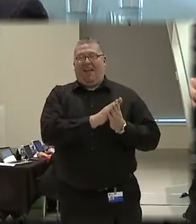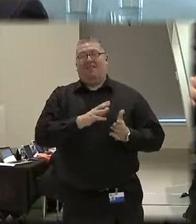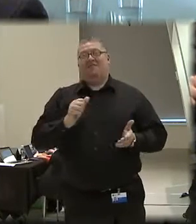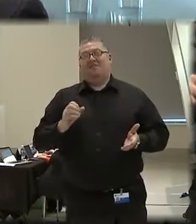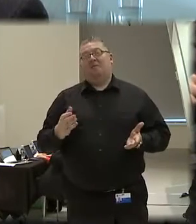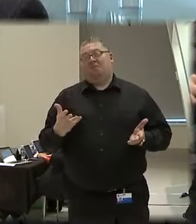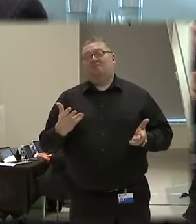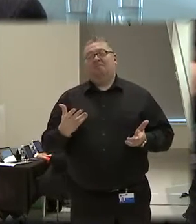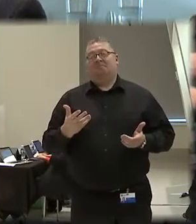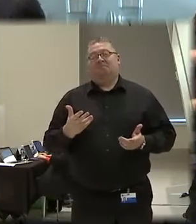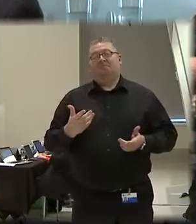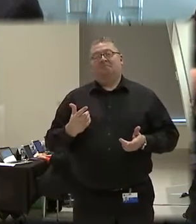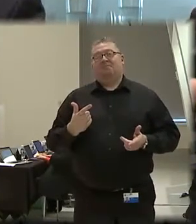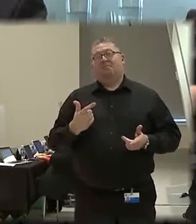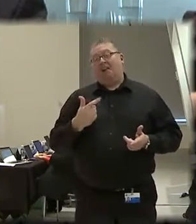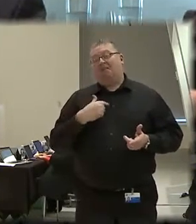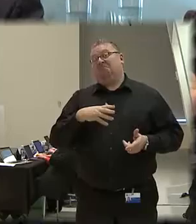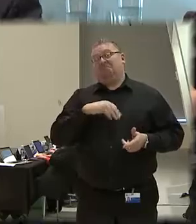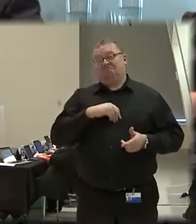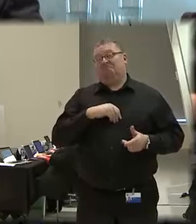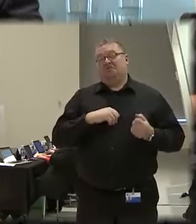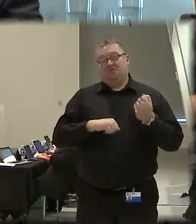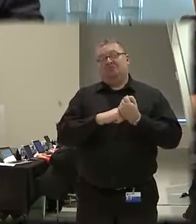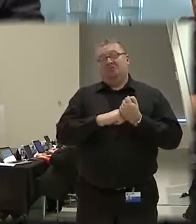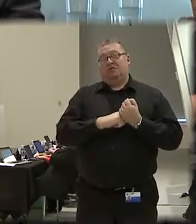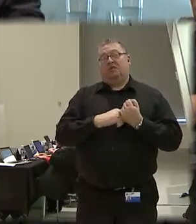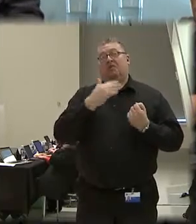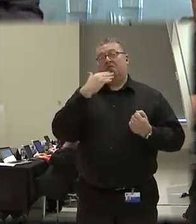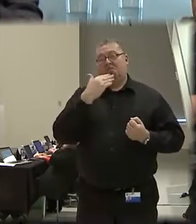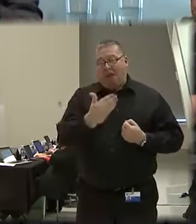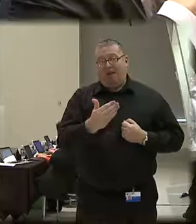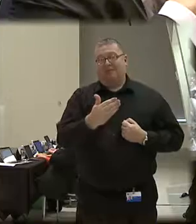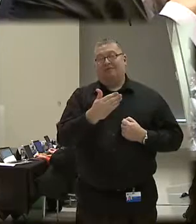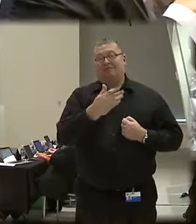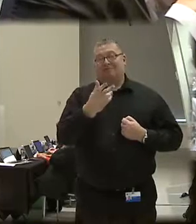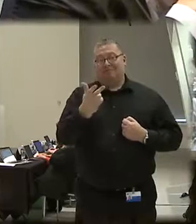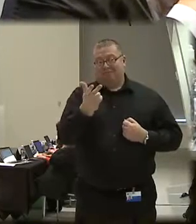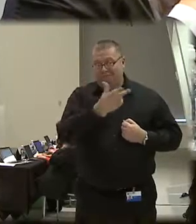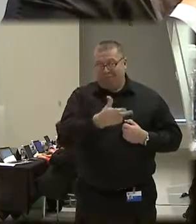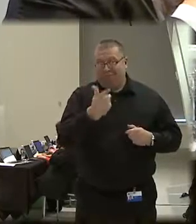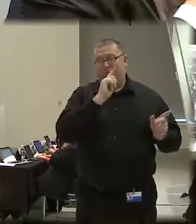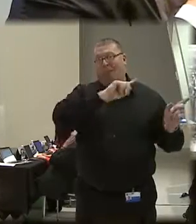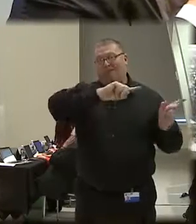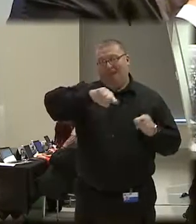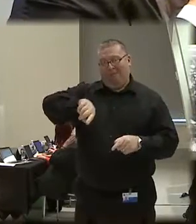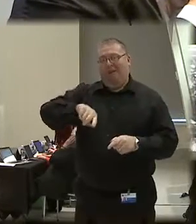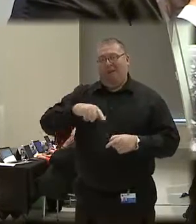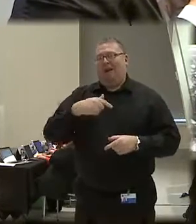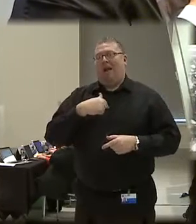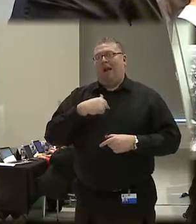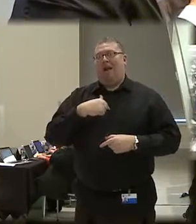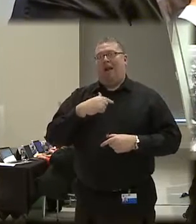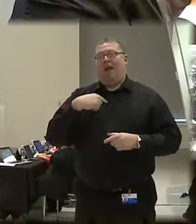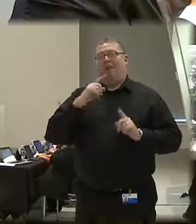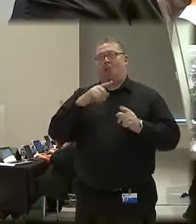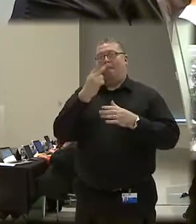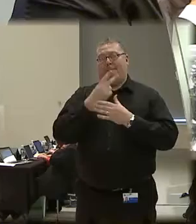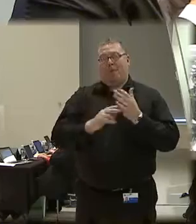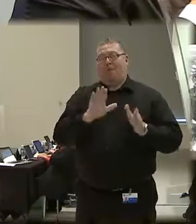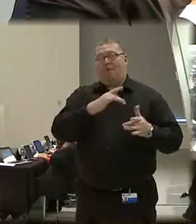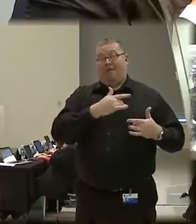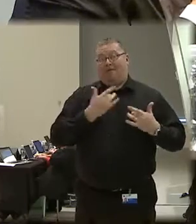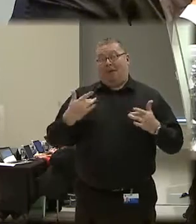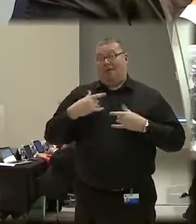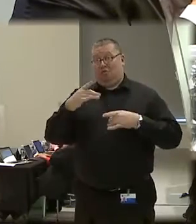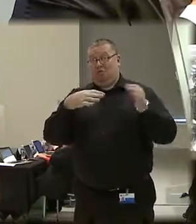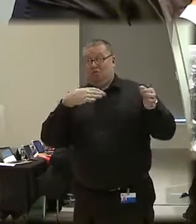So I'll just take a second and thank Superintendent McCarthy and Chief Monroe, because I was at both of the events that